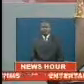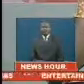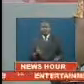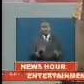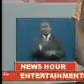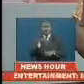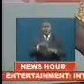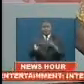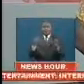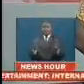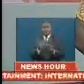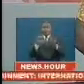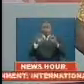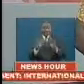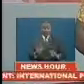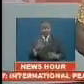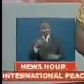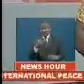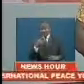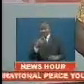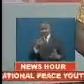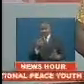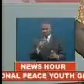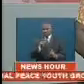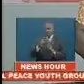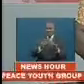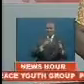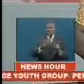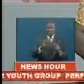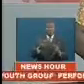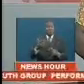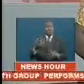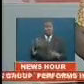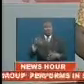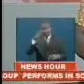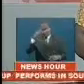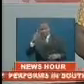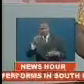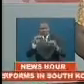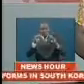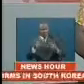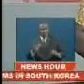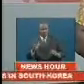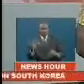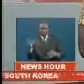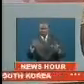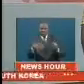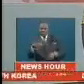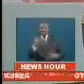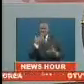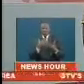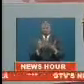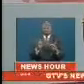The Ghana National Association of Teachers say rewarding successful and innovative teachers who contribute to